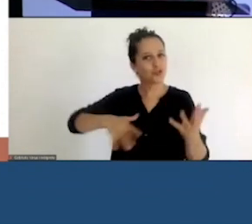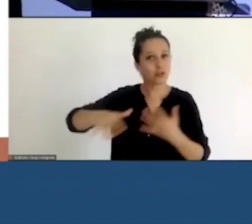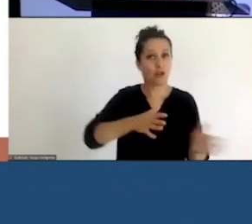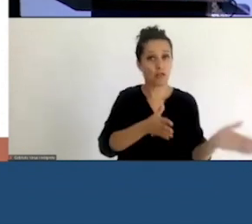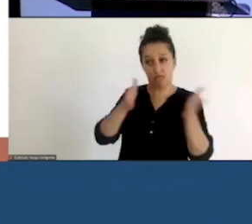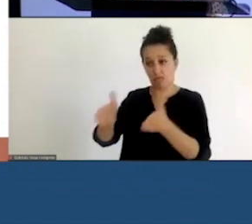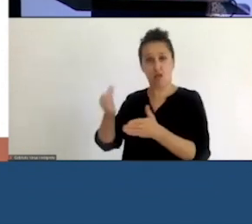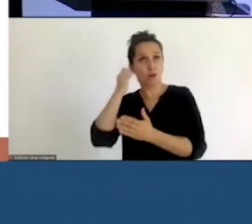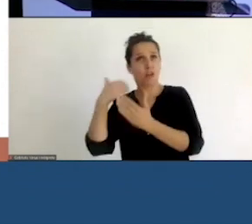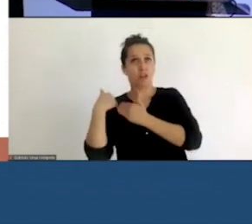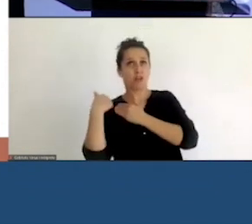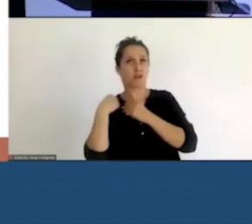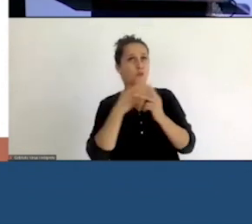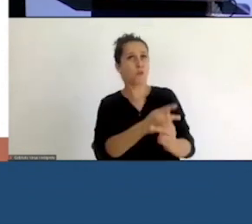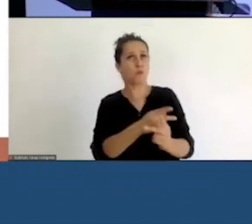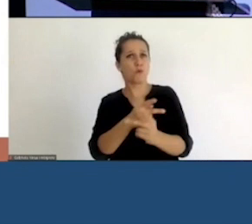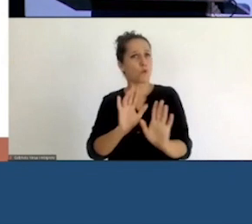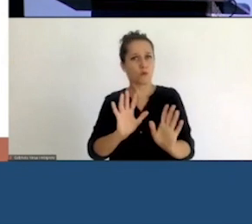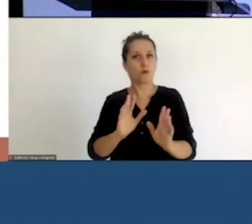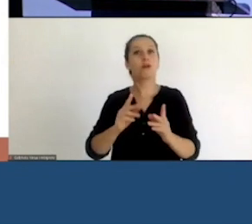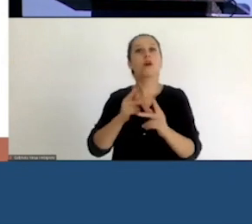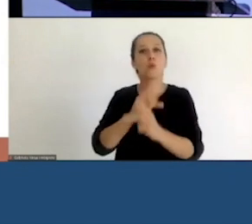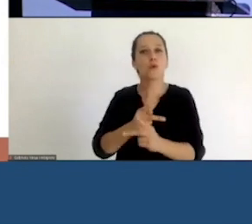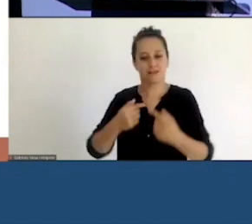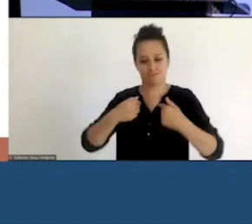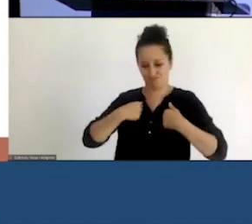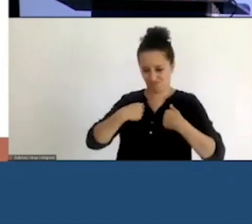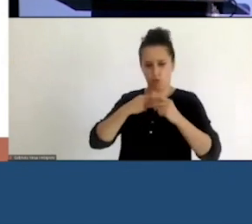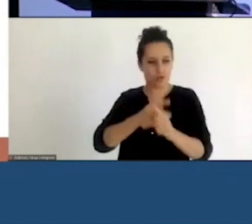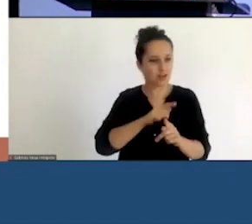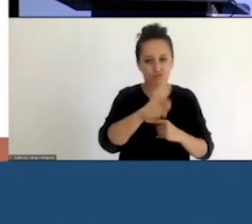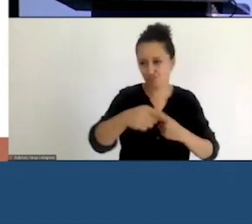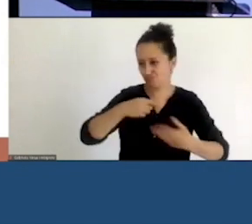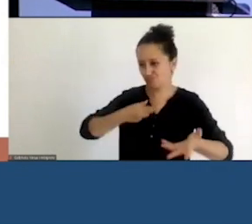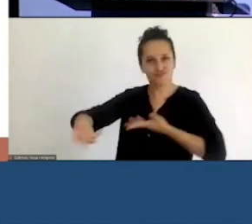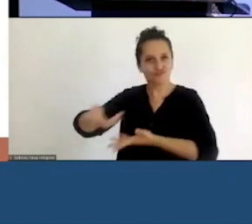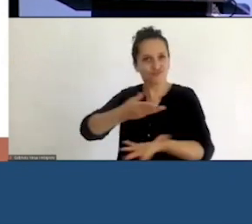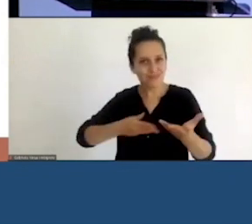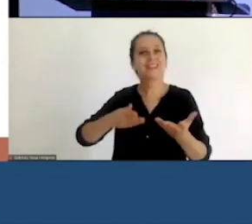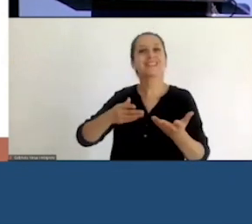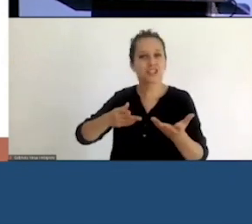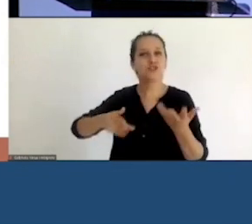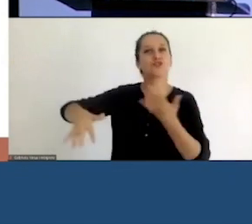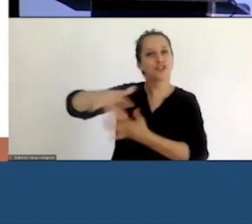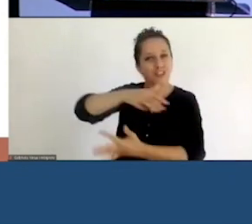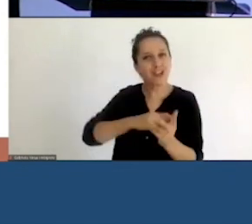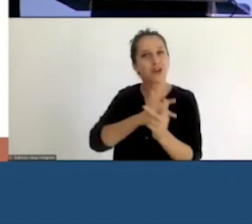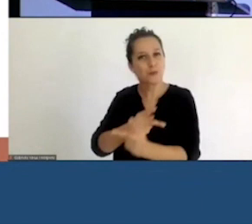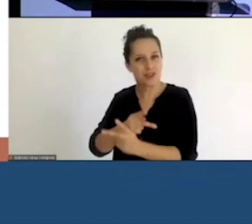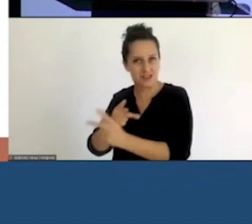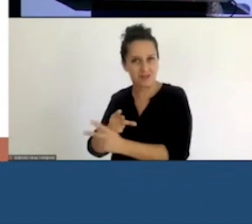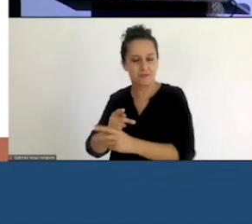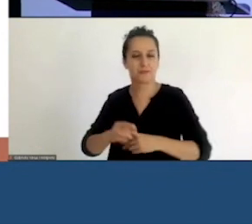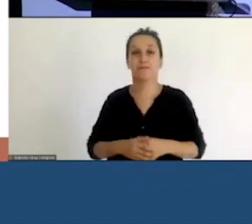will which will take care of itself and take care of others. And what we have learned in the pandemic, we